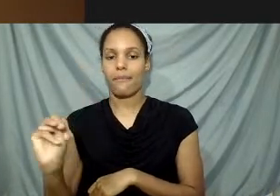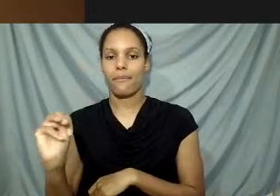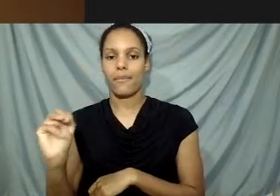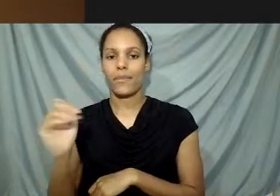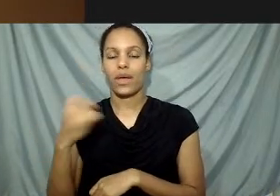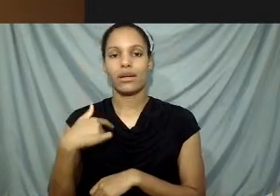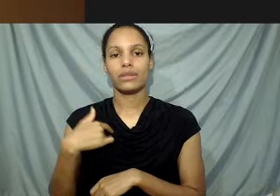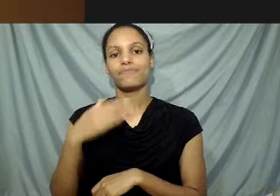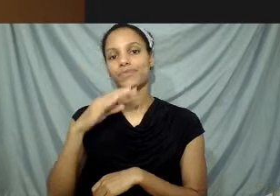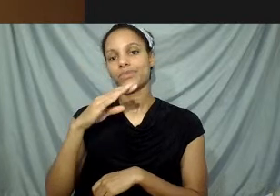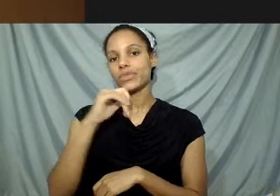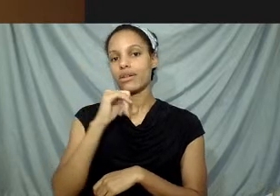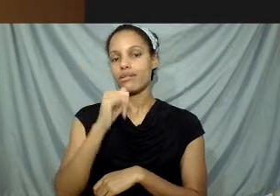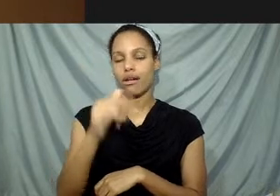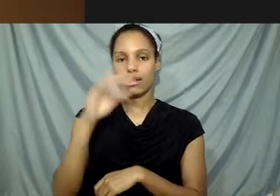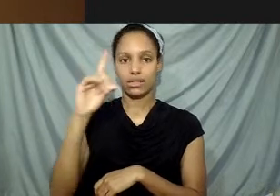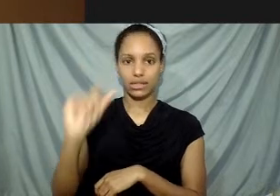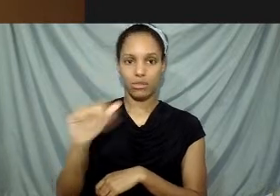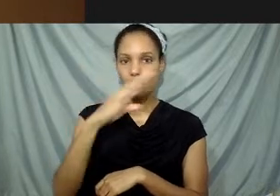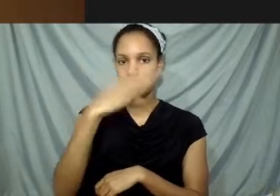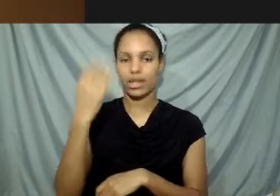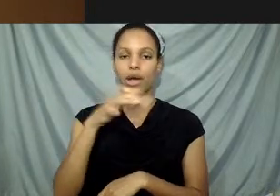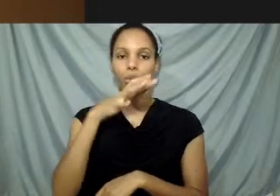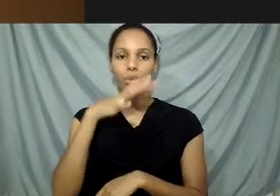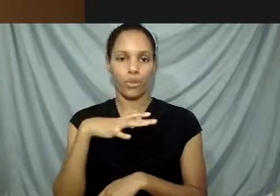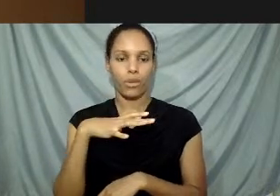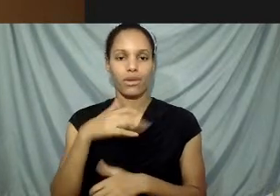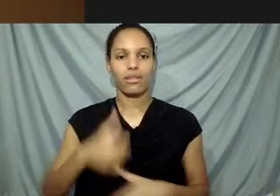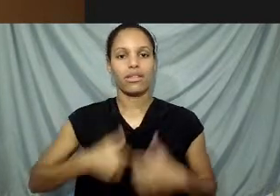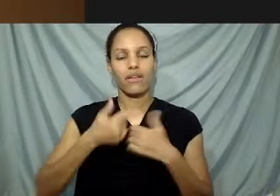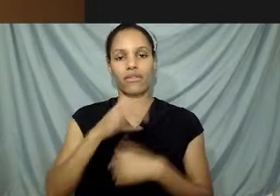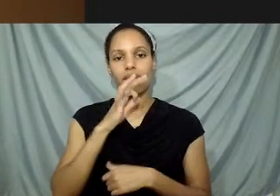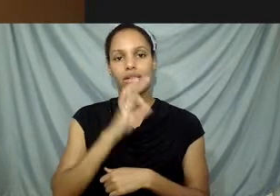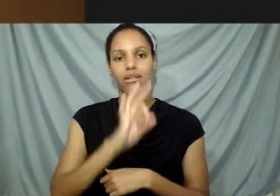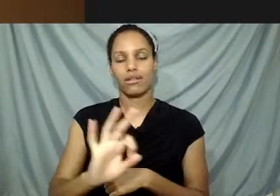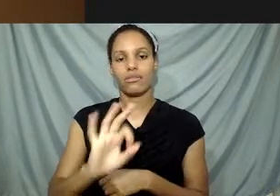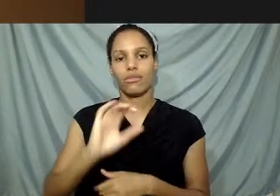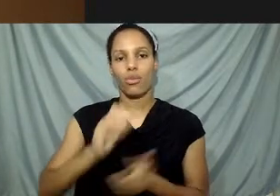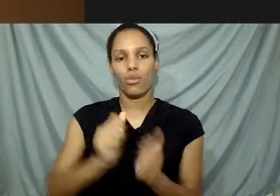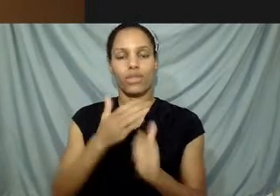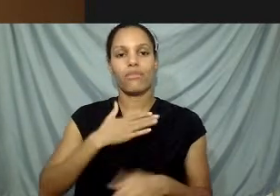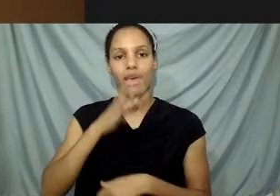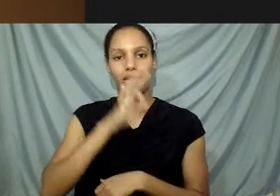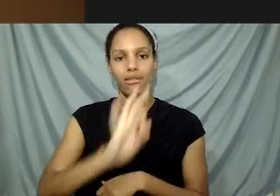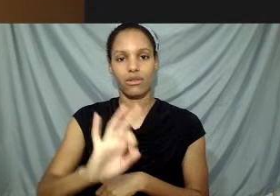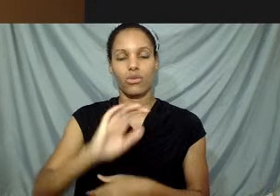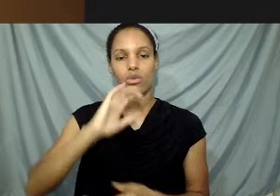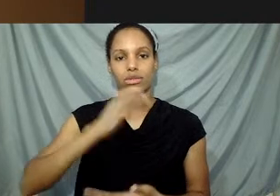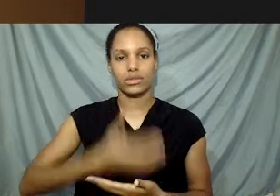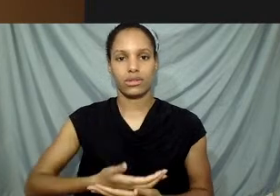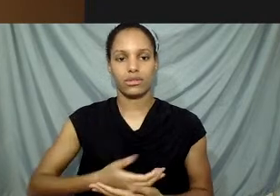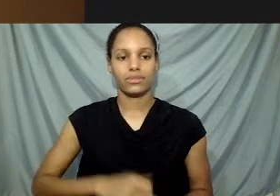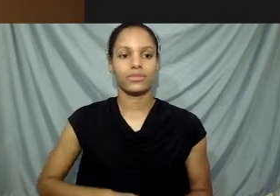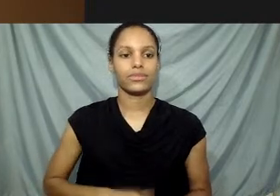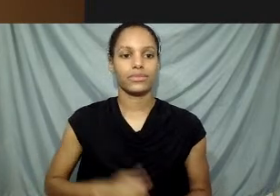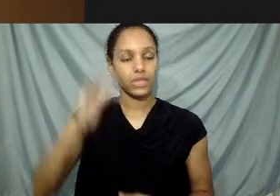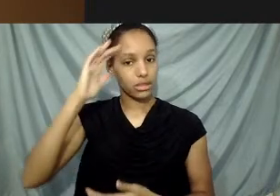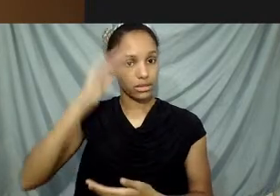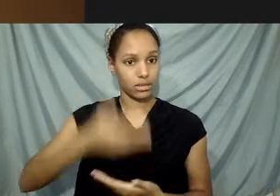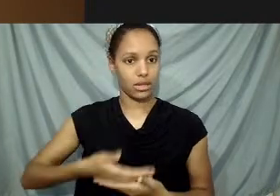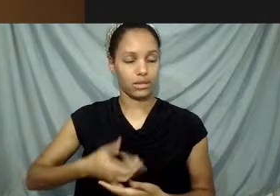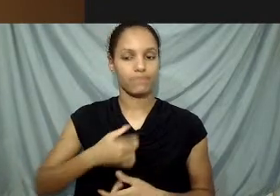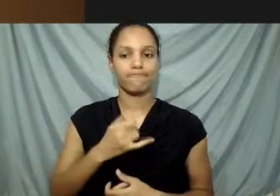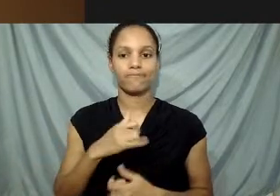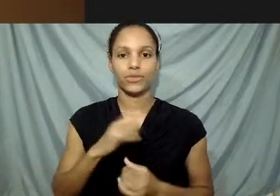son. I am sitting in my dining room. I have a golden low-cut hairstyle with a Black top and